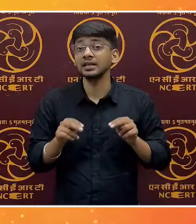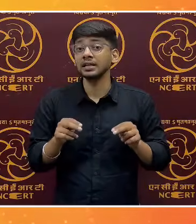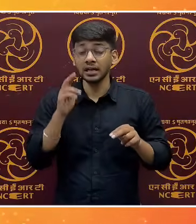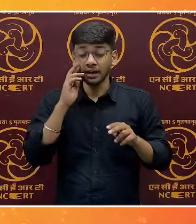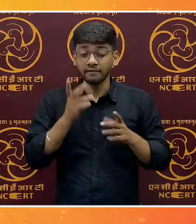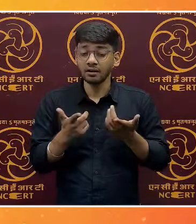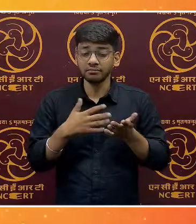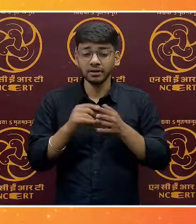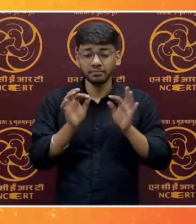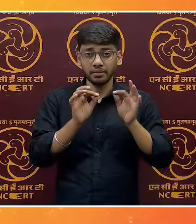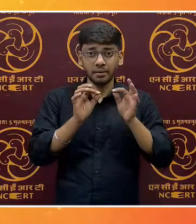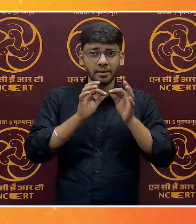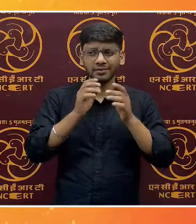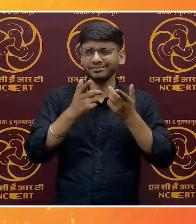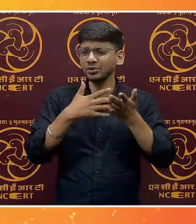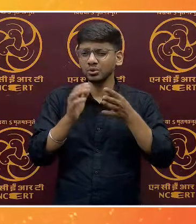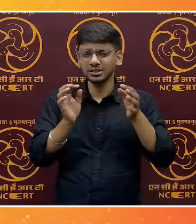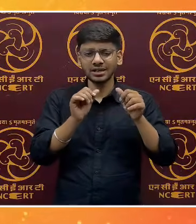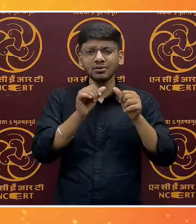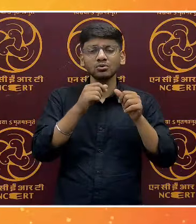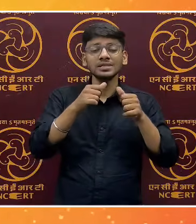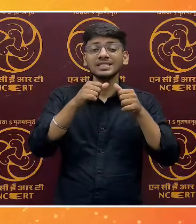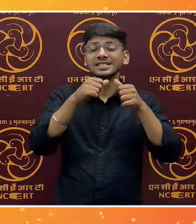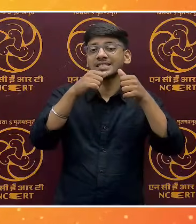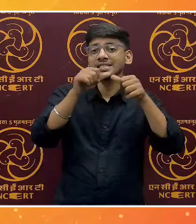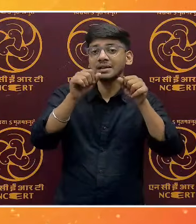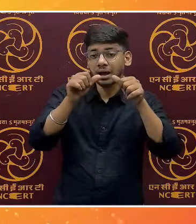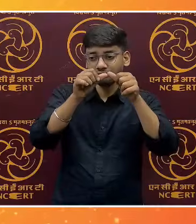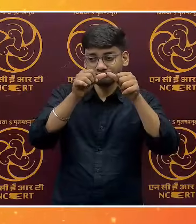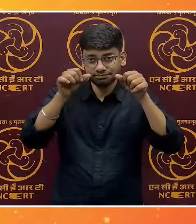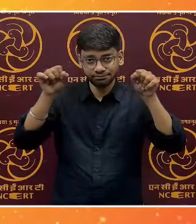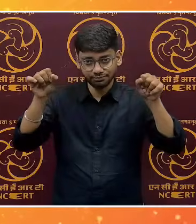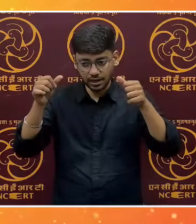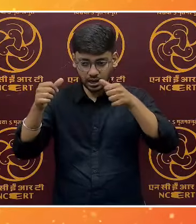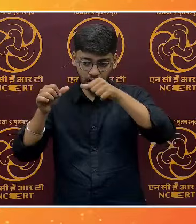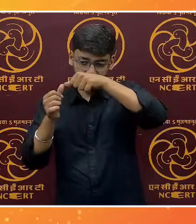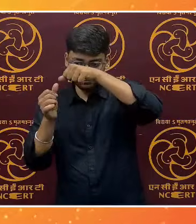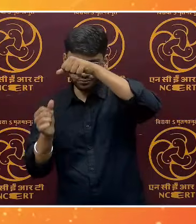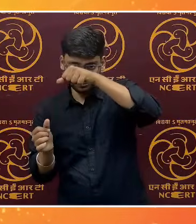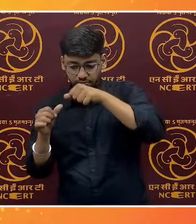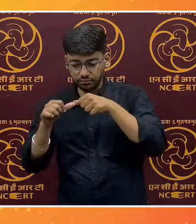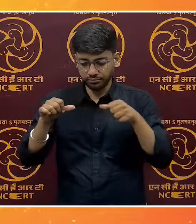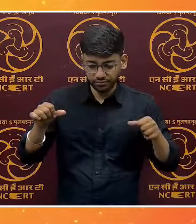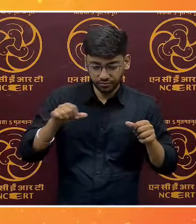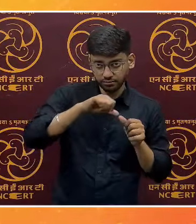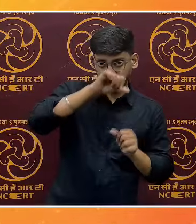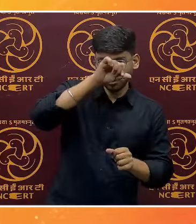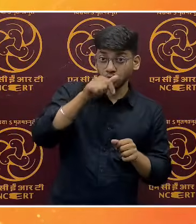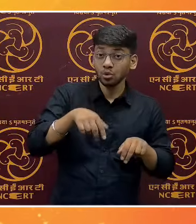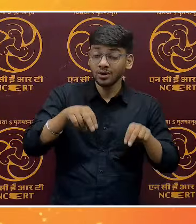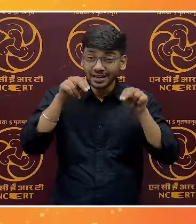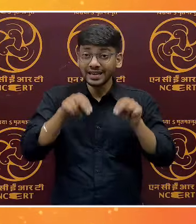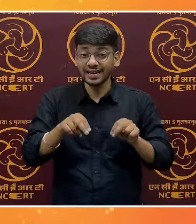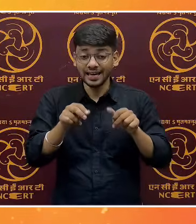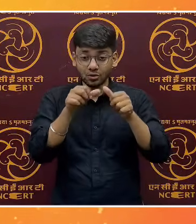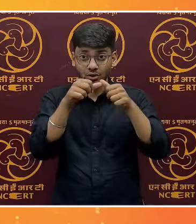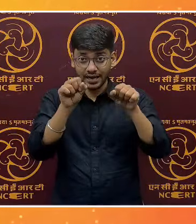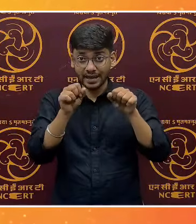border with the ribbon, so how much ribbon is required, that is the perimeter of the shape of this rectangle